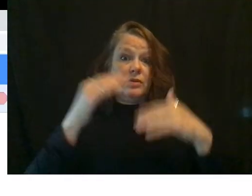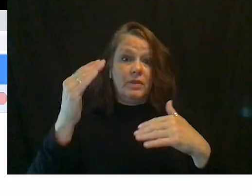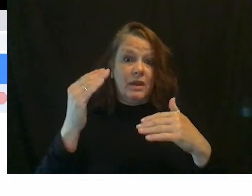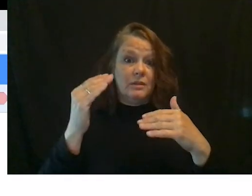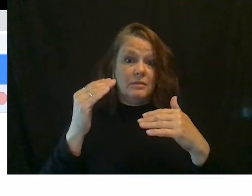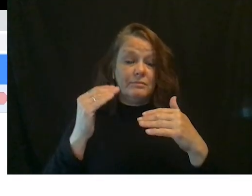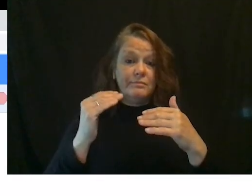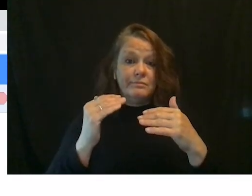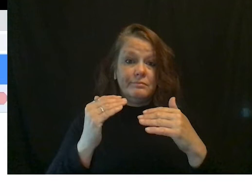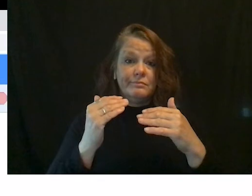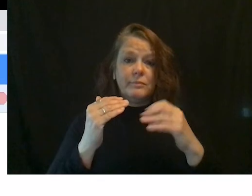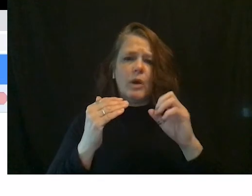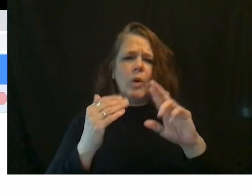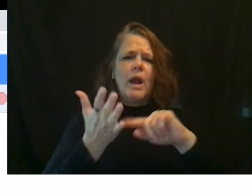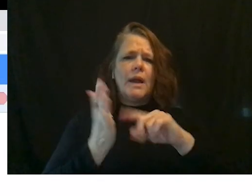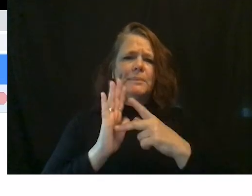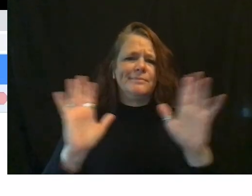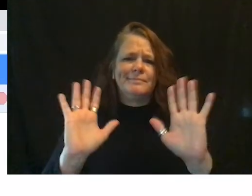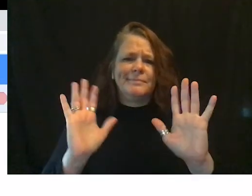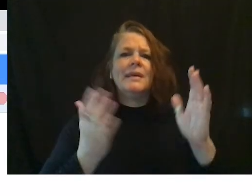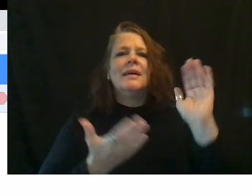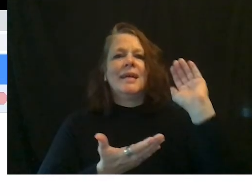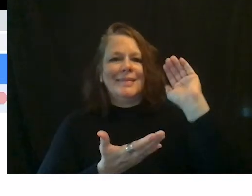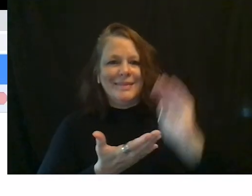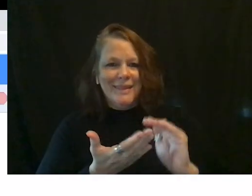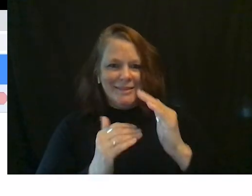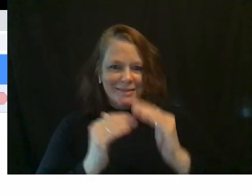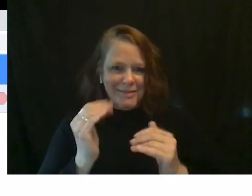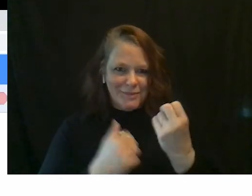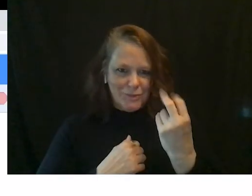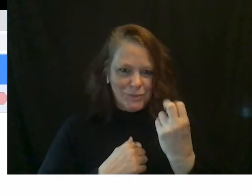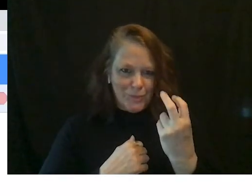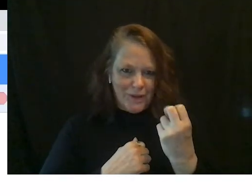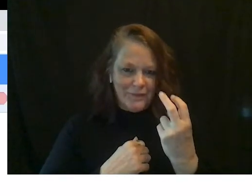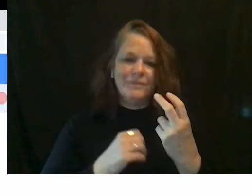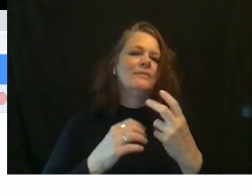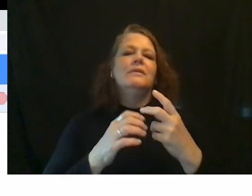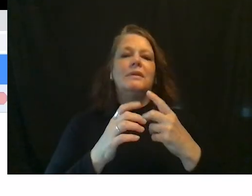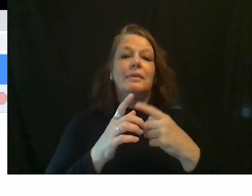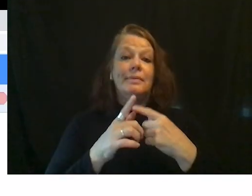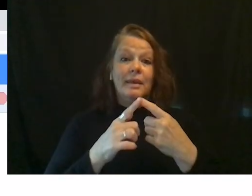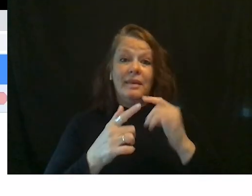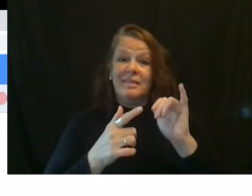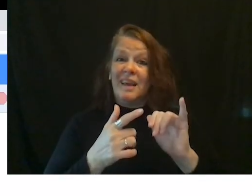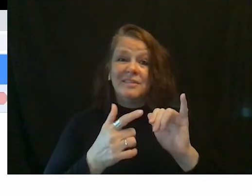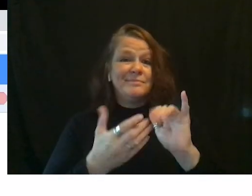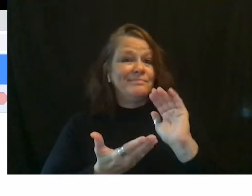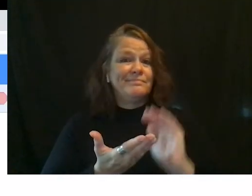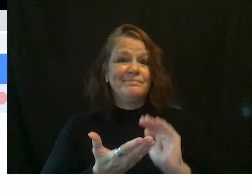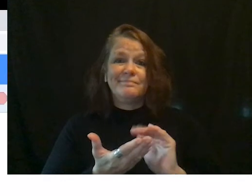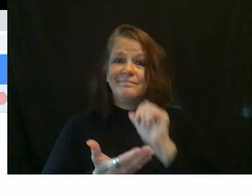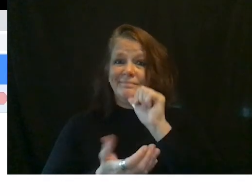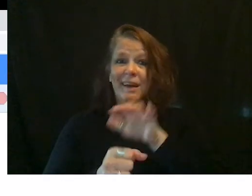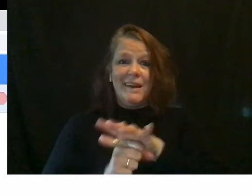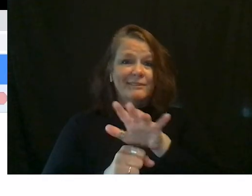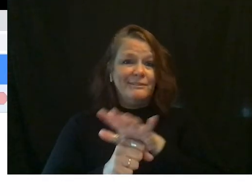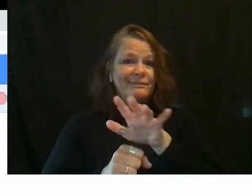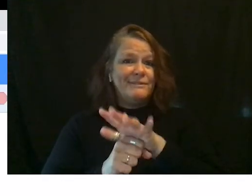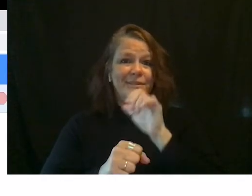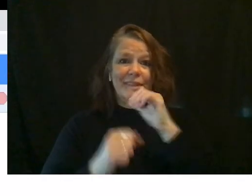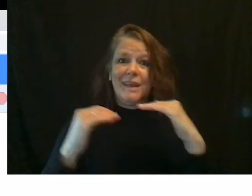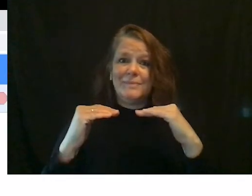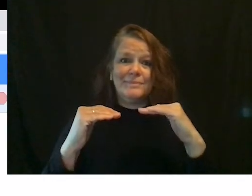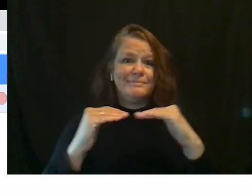answer is greater than or less than 12, we're going to do that's too little.